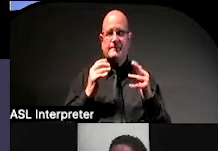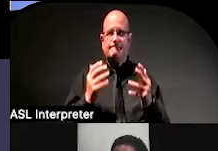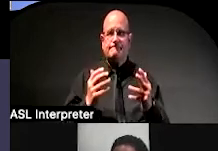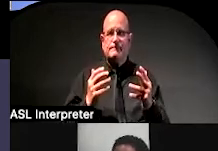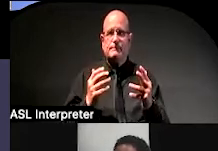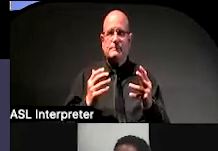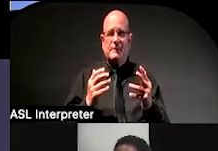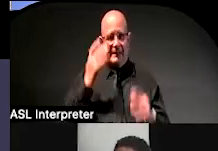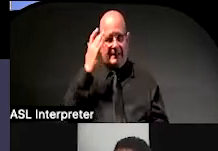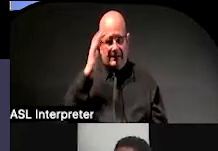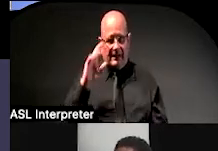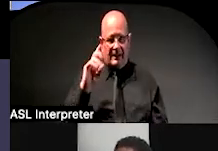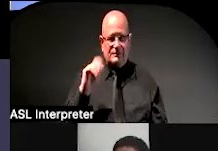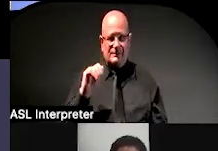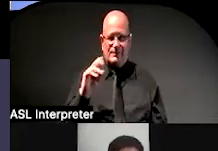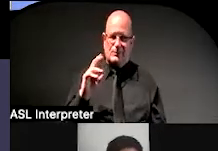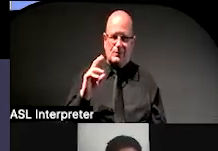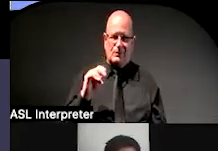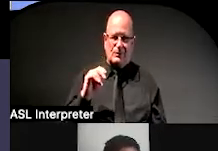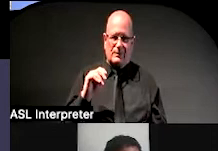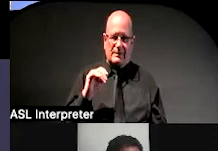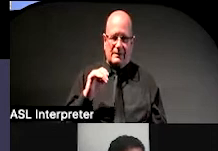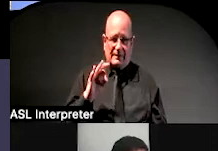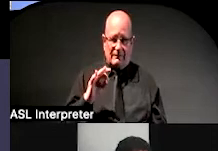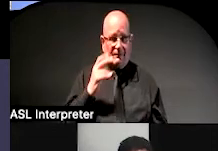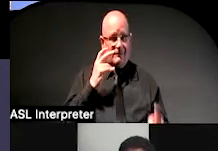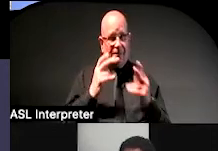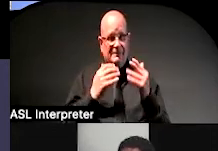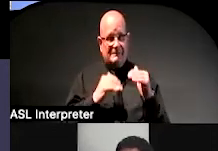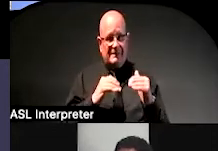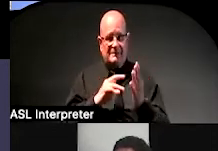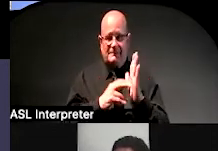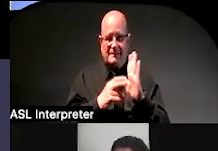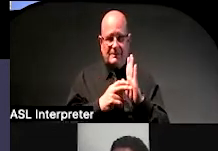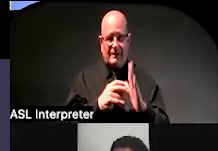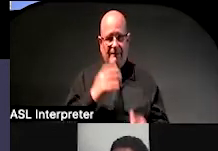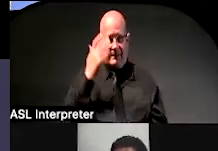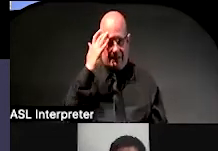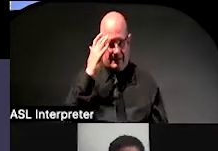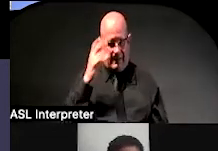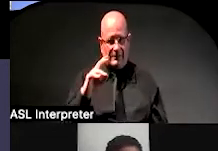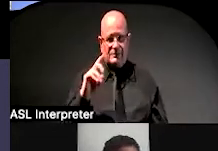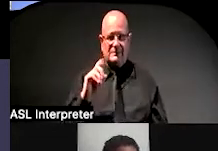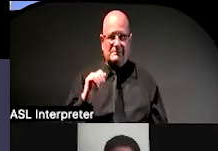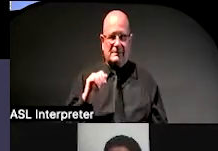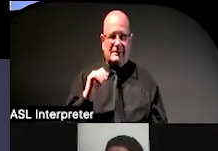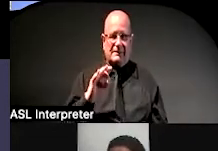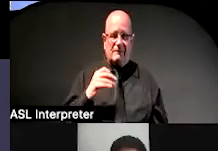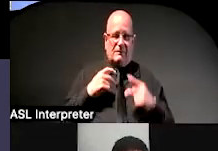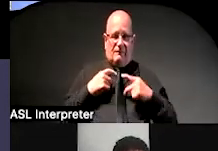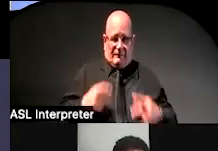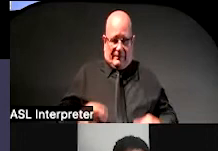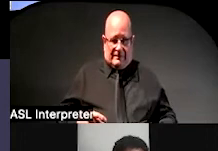to an intellectual disability. If you're visually impaired, it doesn't equate to having an intellectual disability. If you're physically have